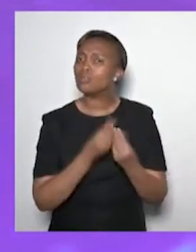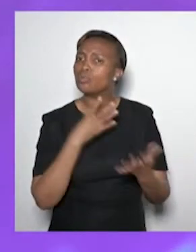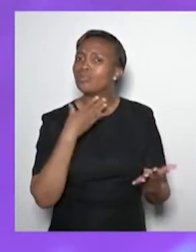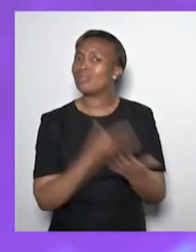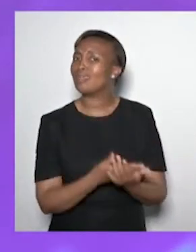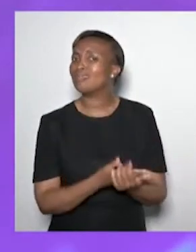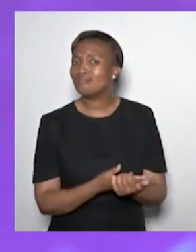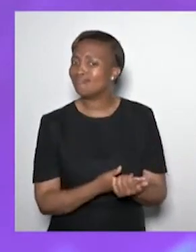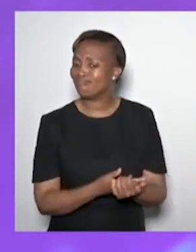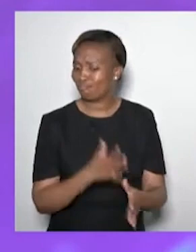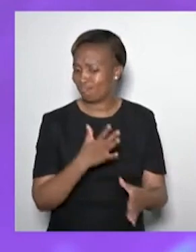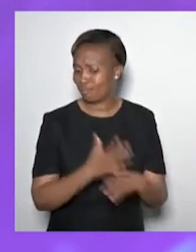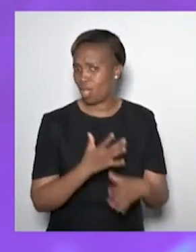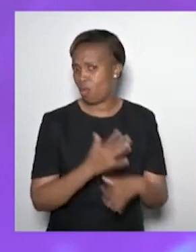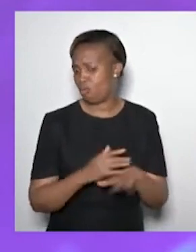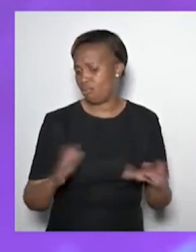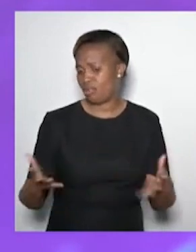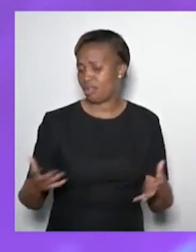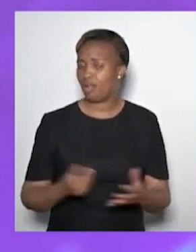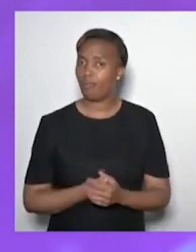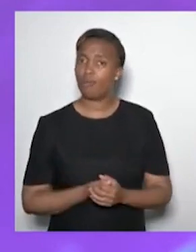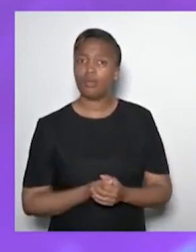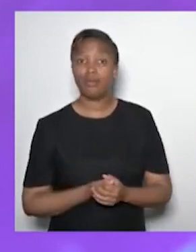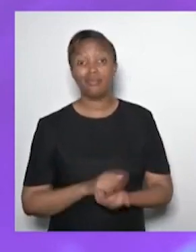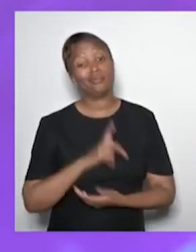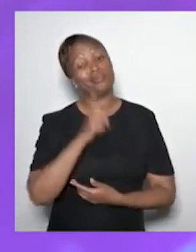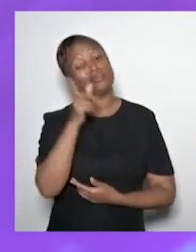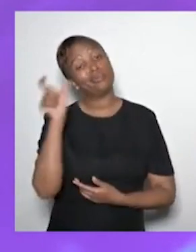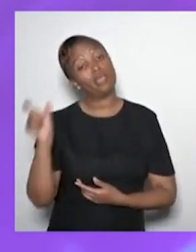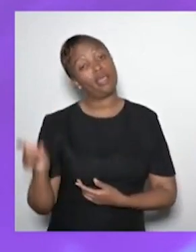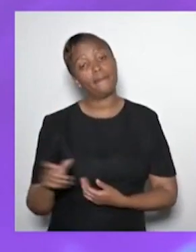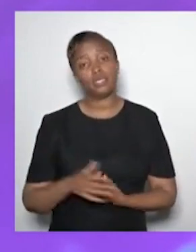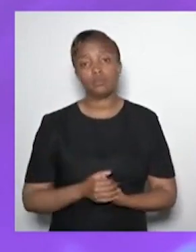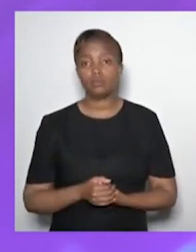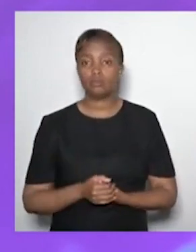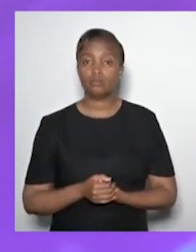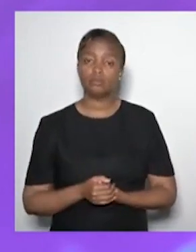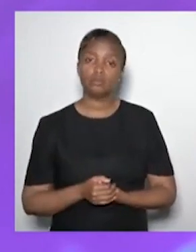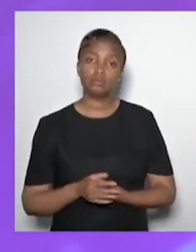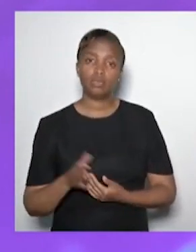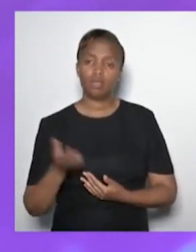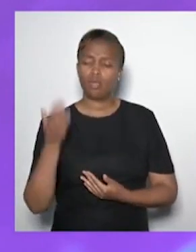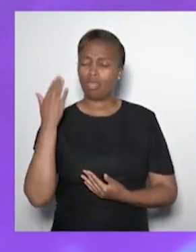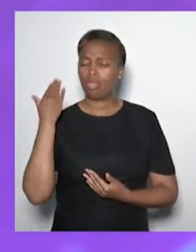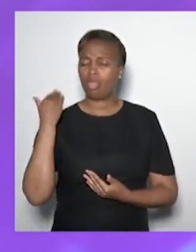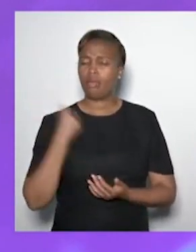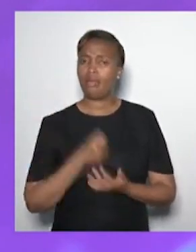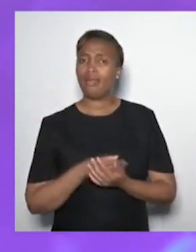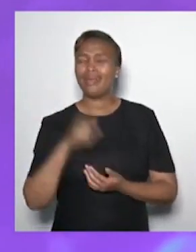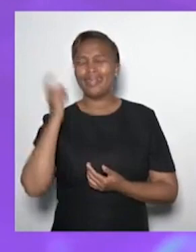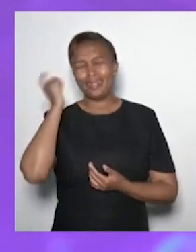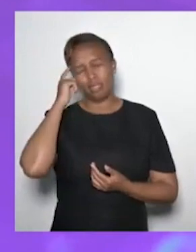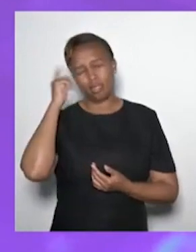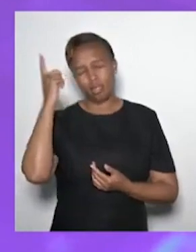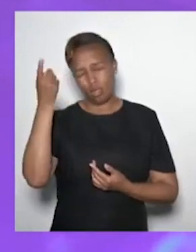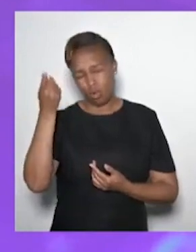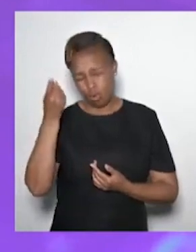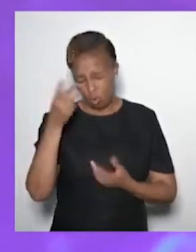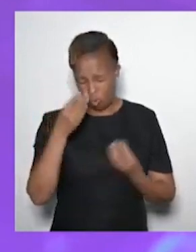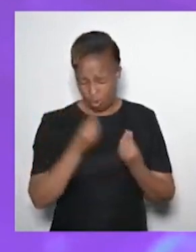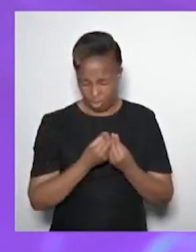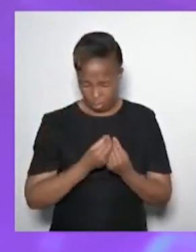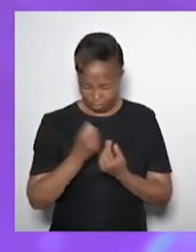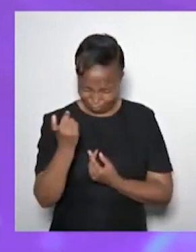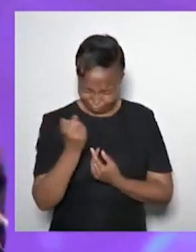as to how to work. You know, I was telling somebody some time ago, I think one of the things that attracted me the